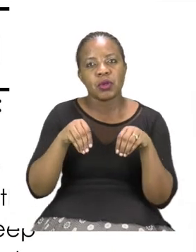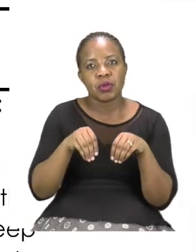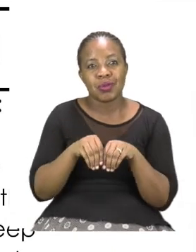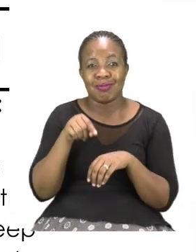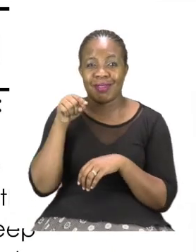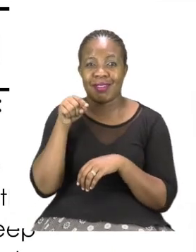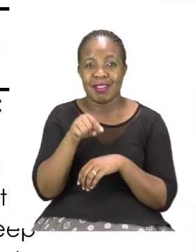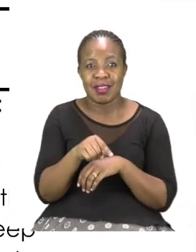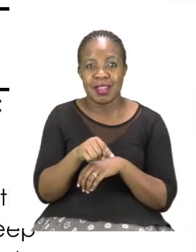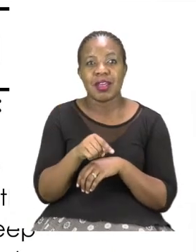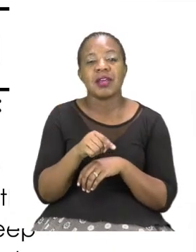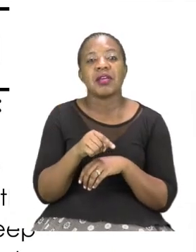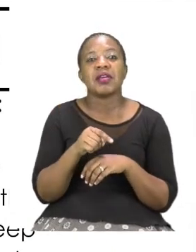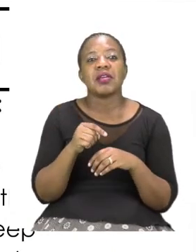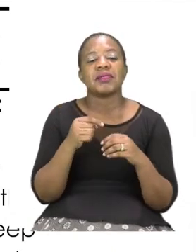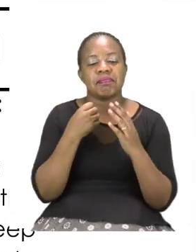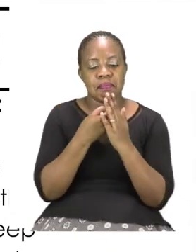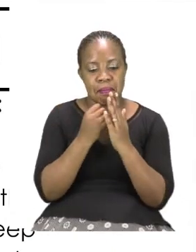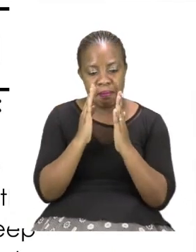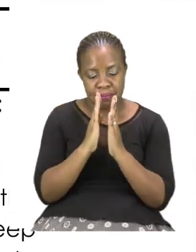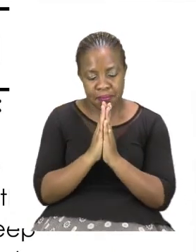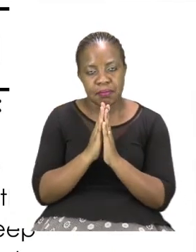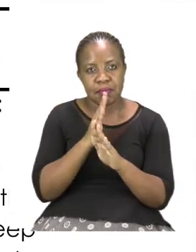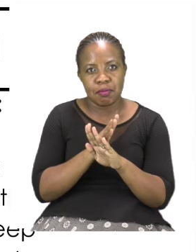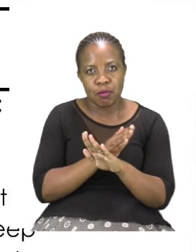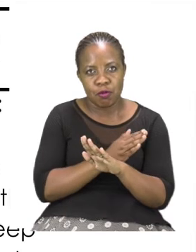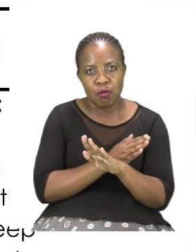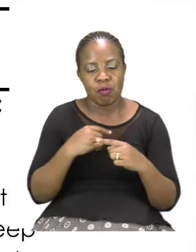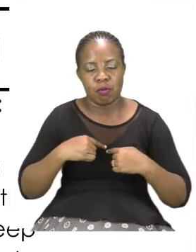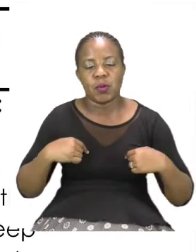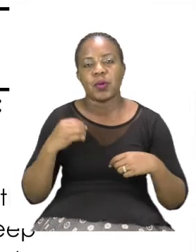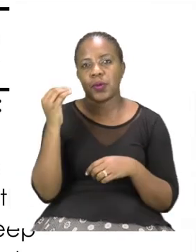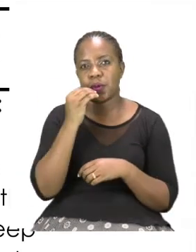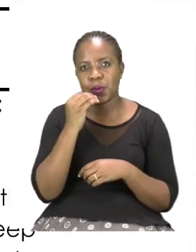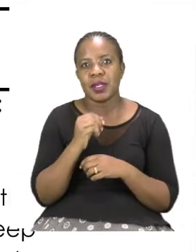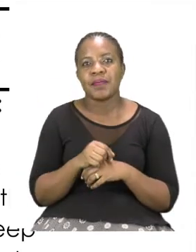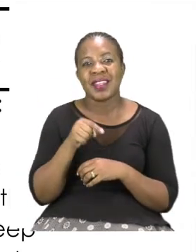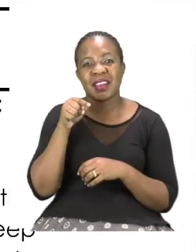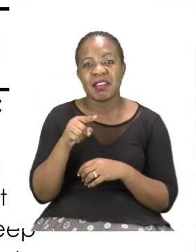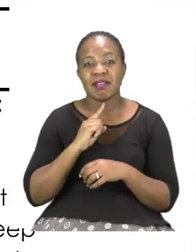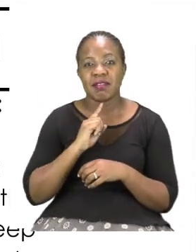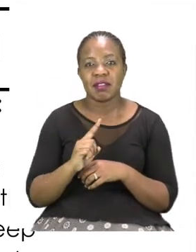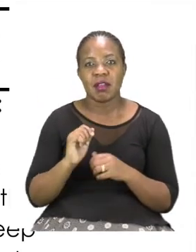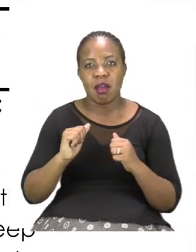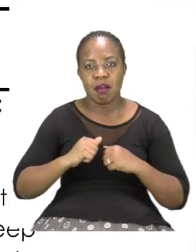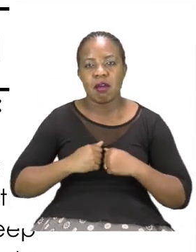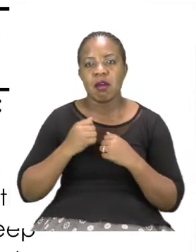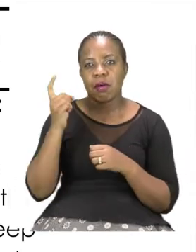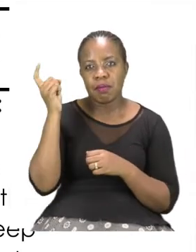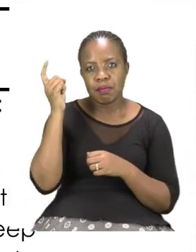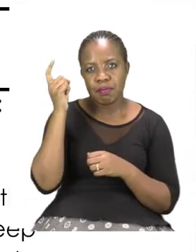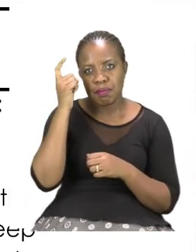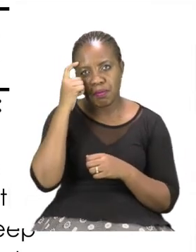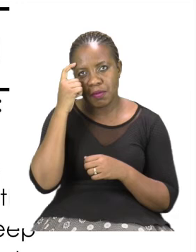we eat. It is our belief to thank God for the food He provides